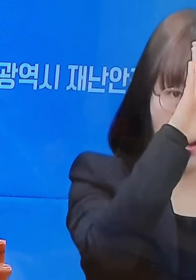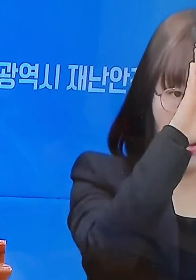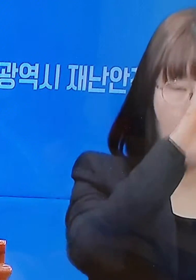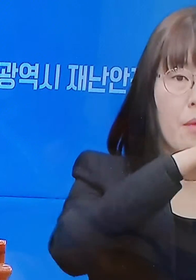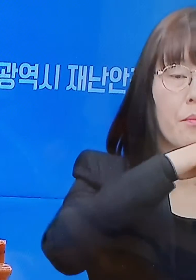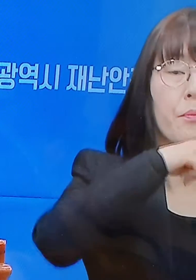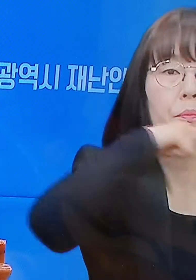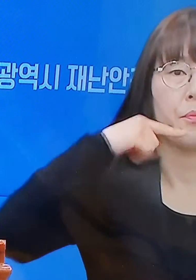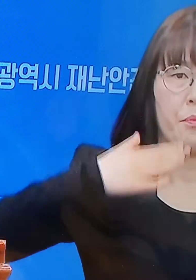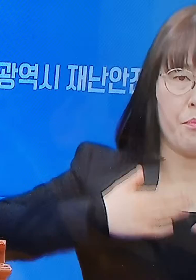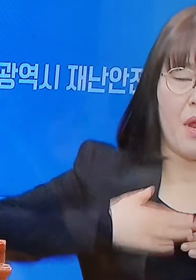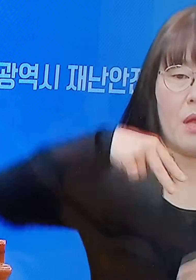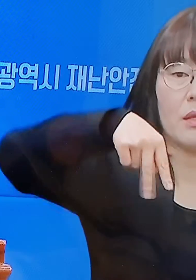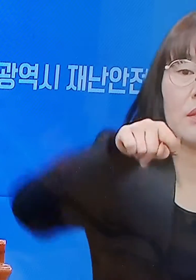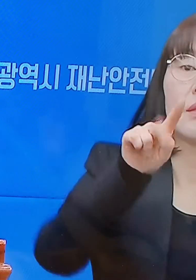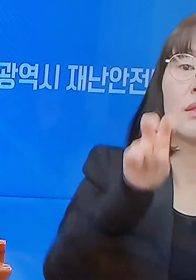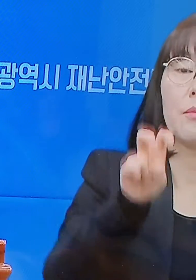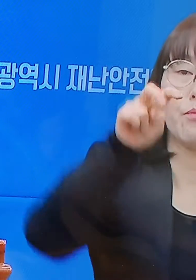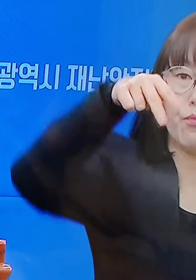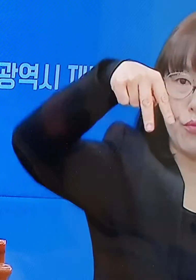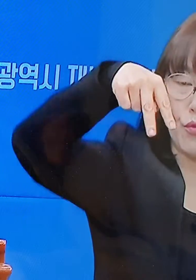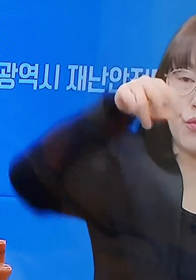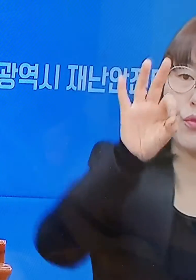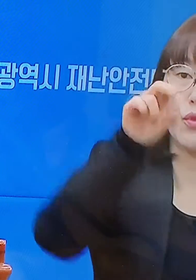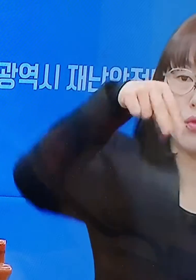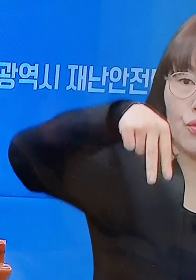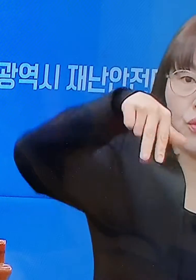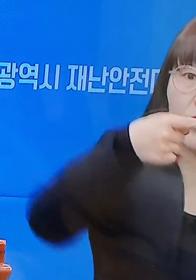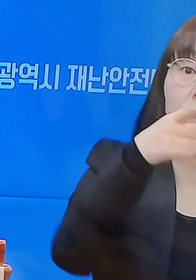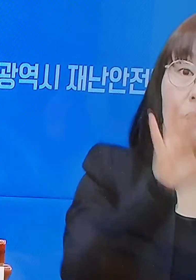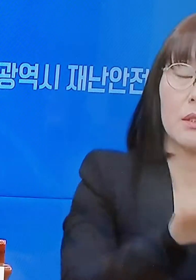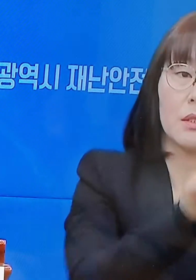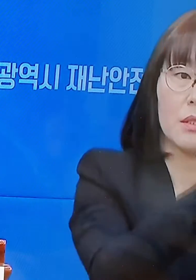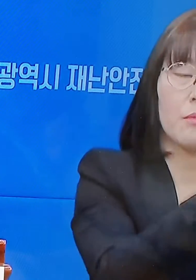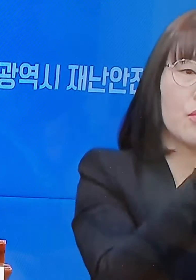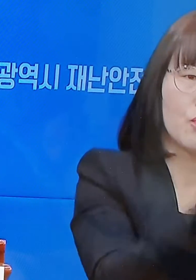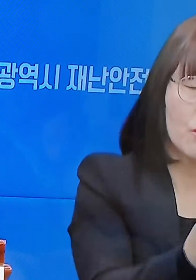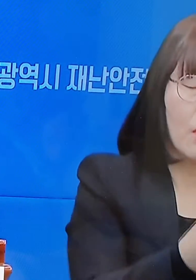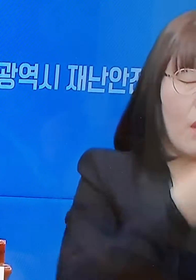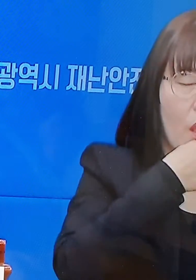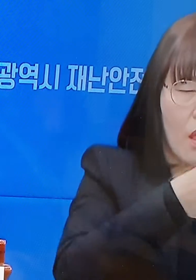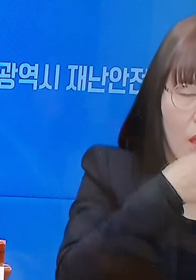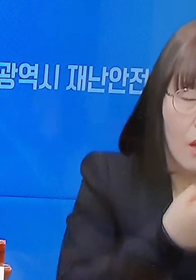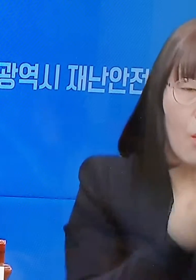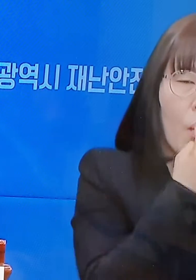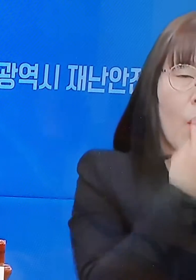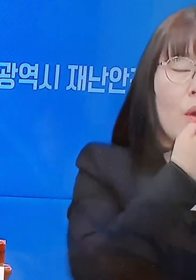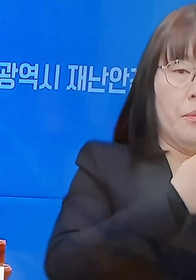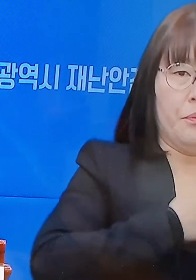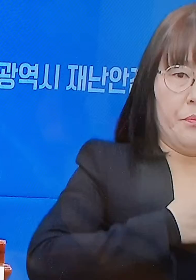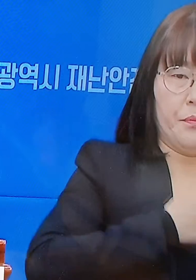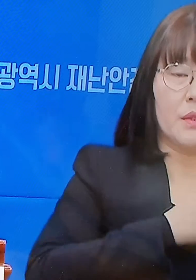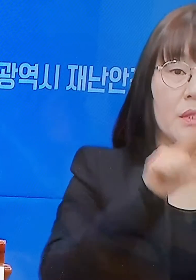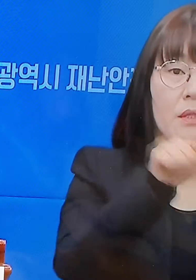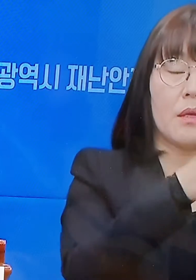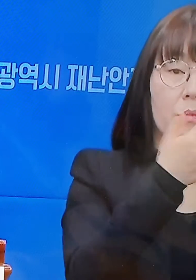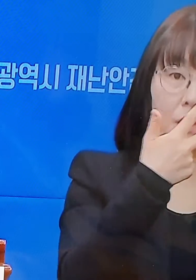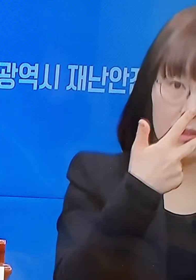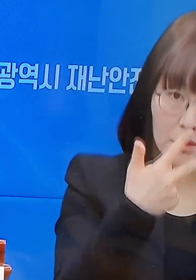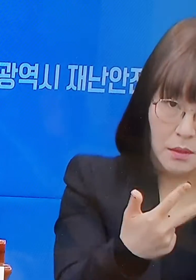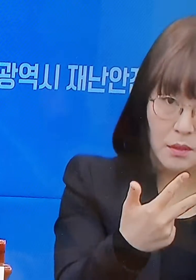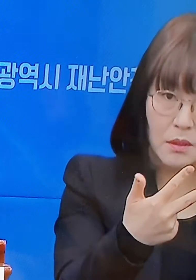dies. However, in the general public, when a fever occurs, the temperature quickly